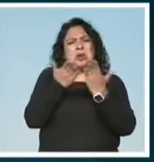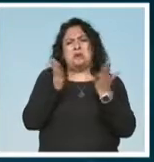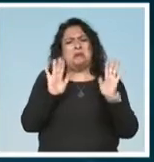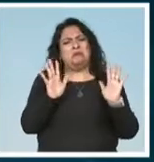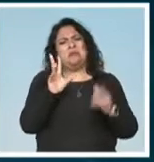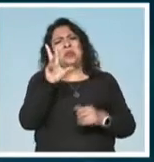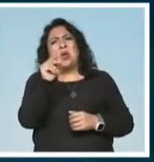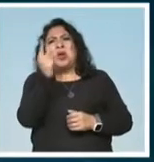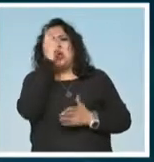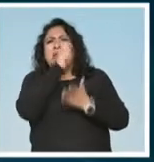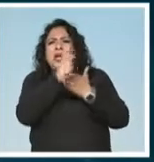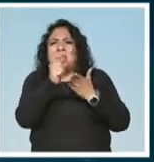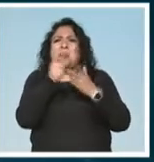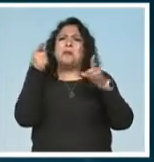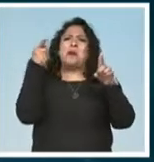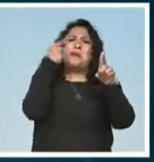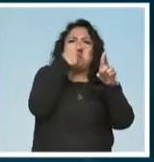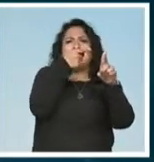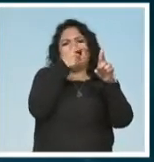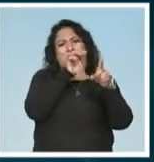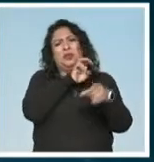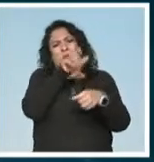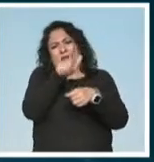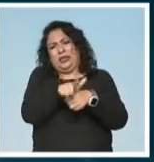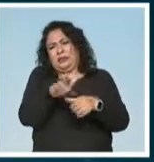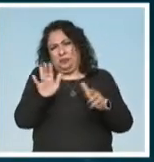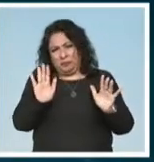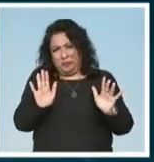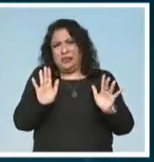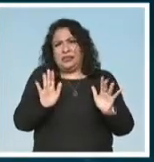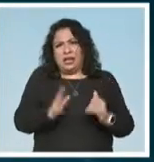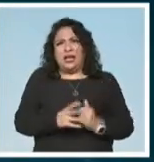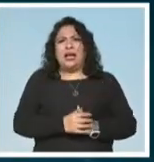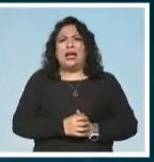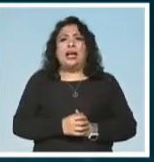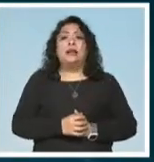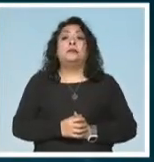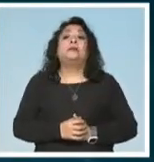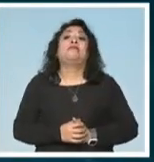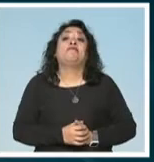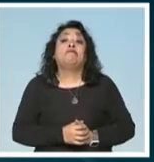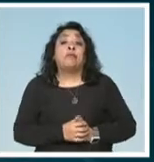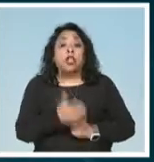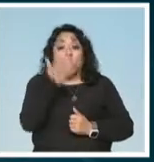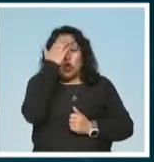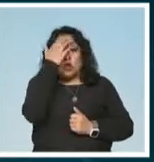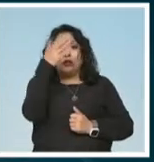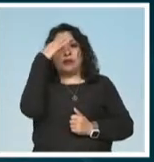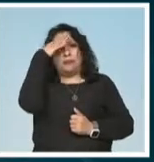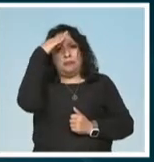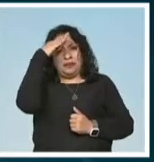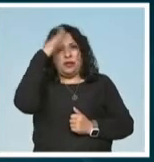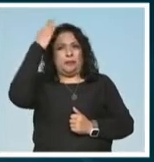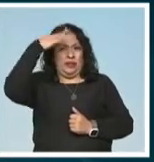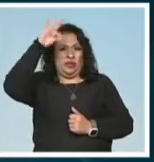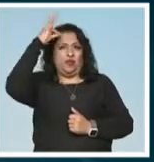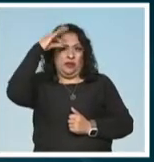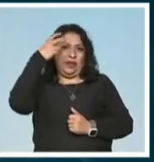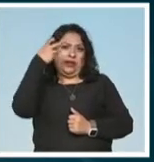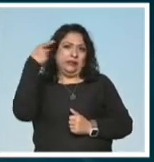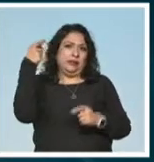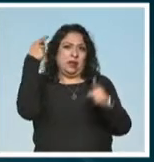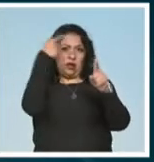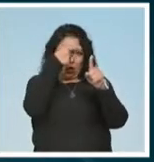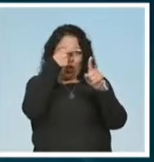was written with a special purpose. That it was to, you know, bring philosophical